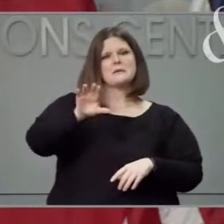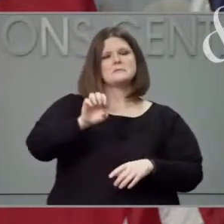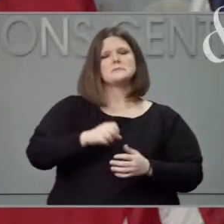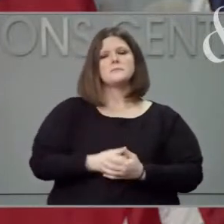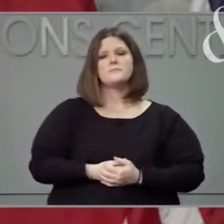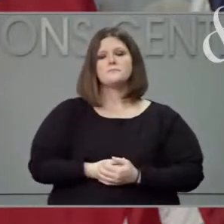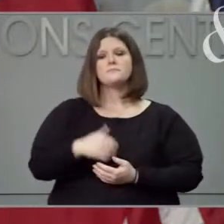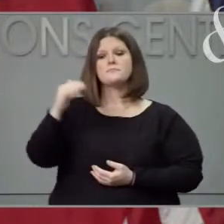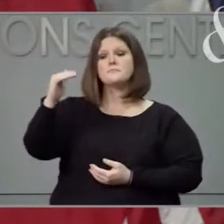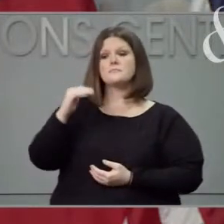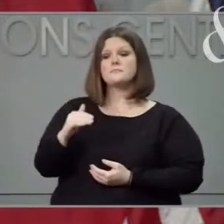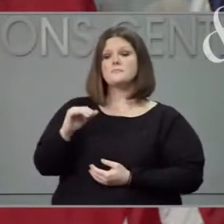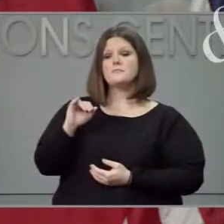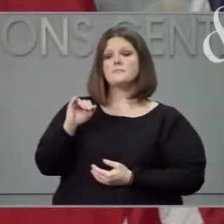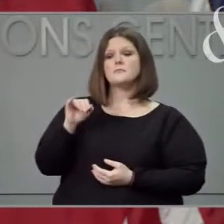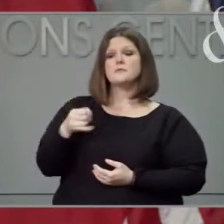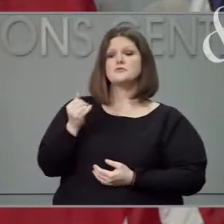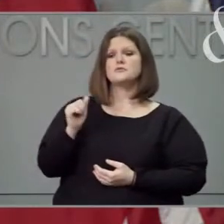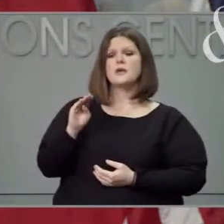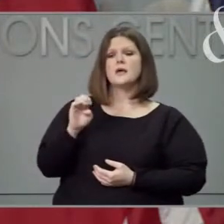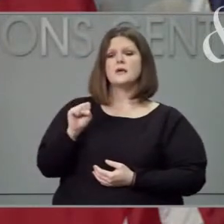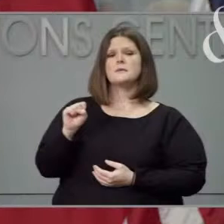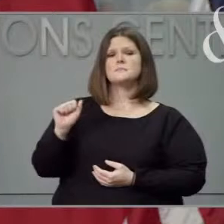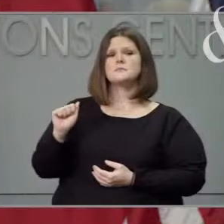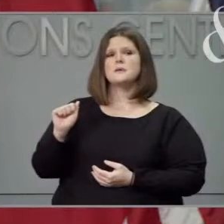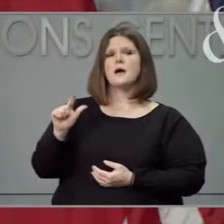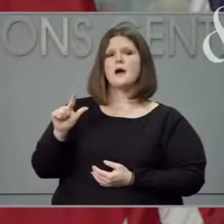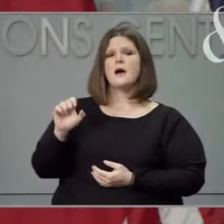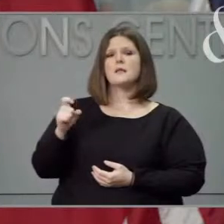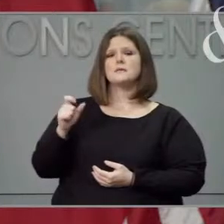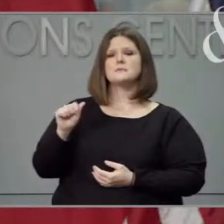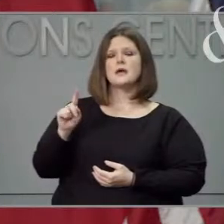Next question is from Ames Alexander with the Charlotte Observer.